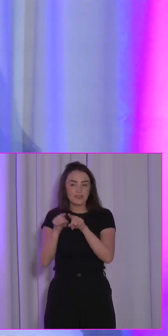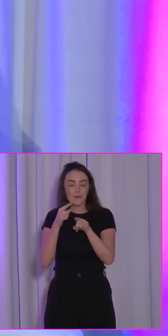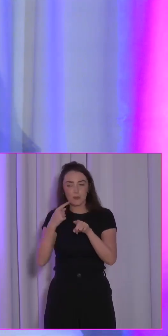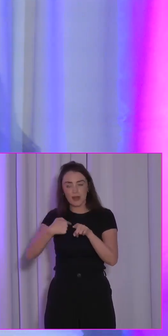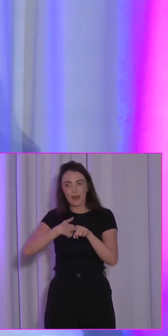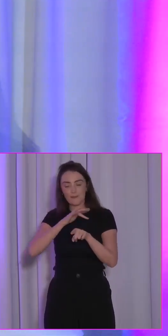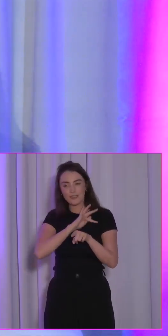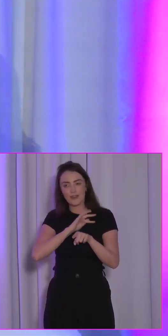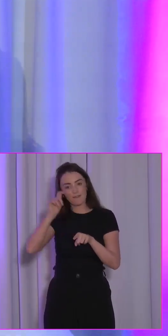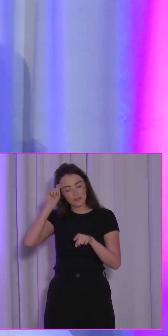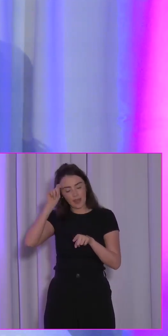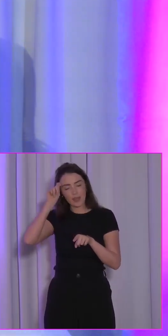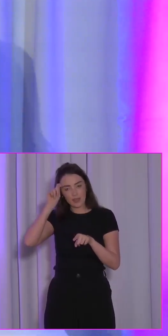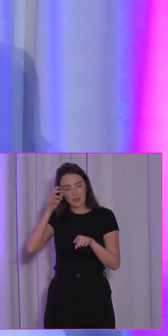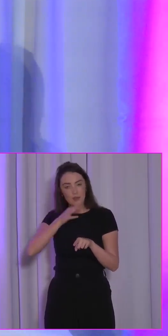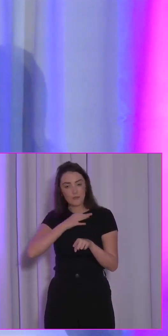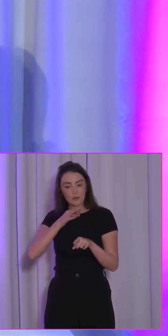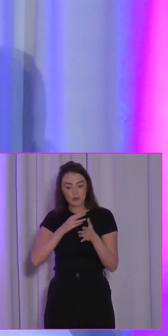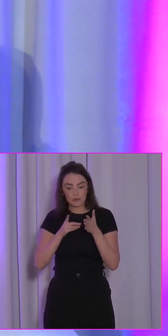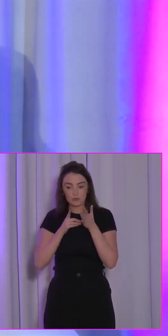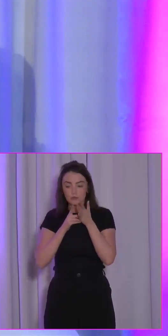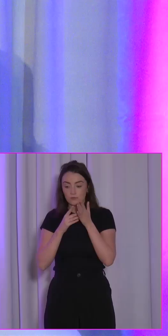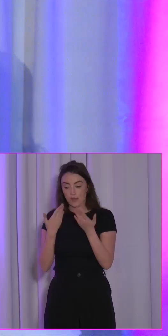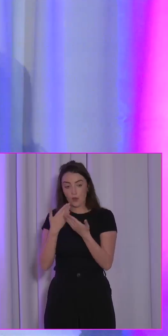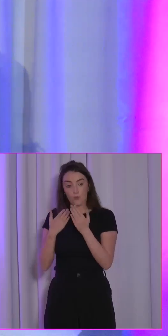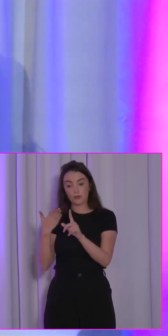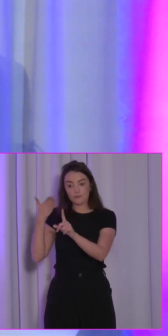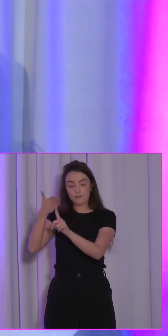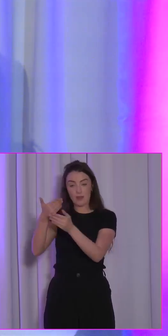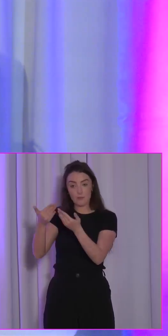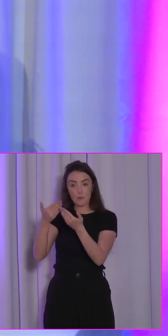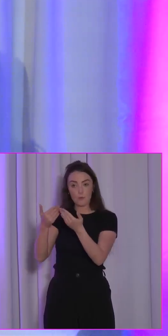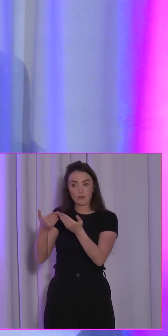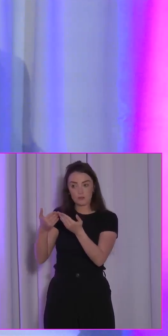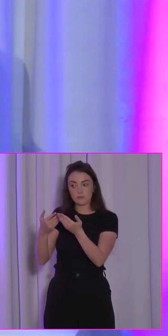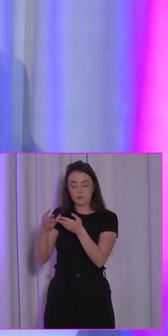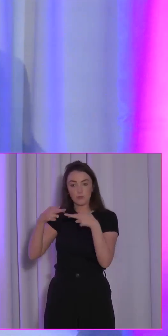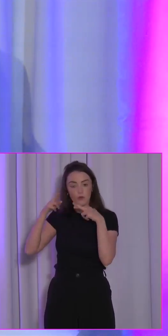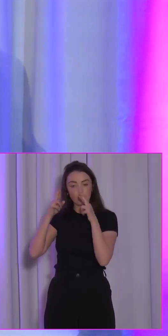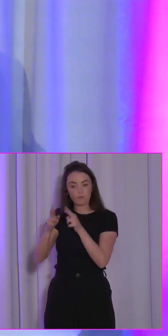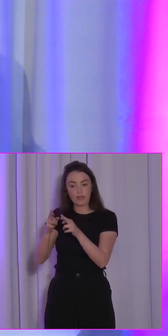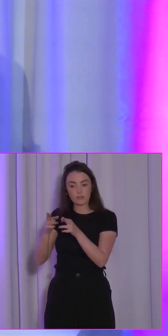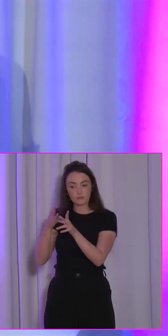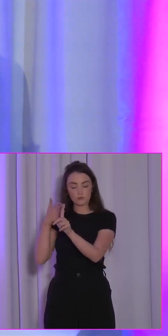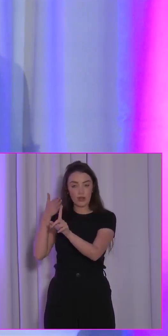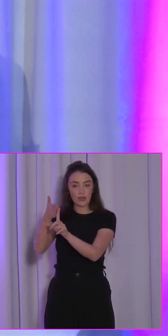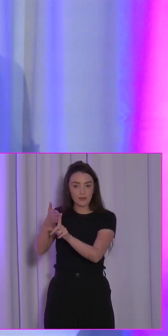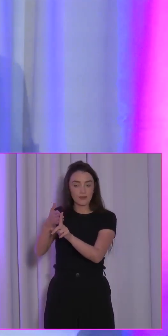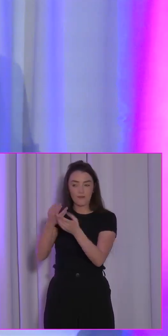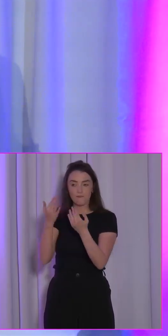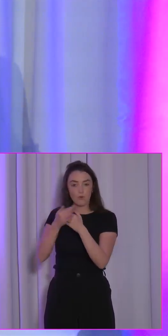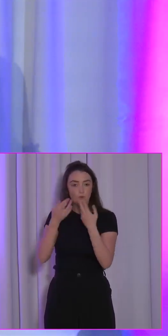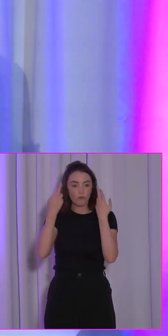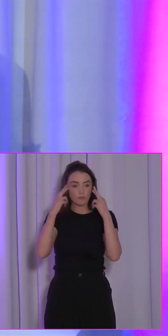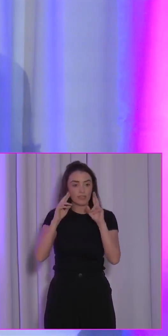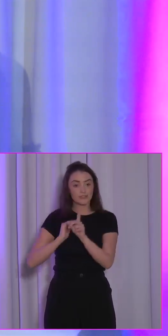would be in tune with the direction of travel we're taking in relation to that strategy to improve the representation of people